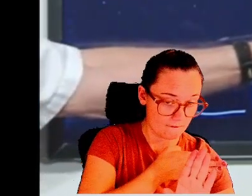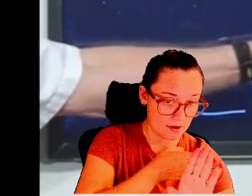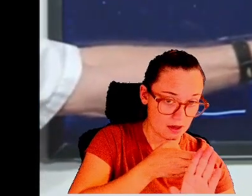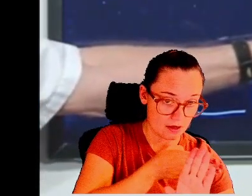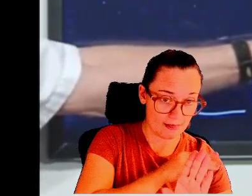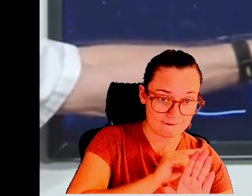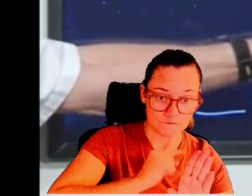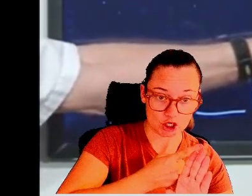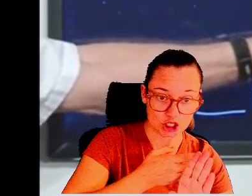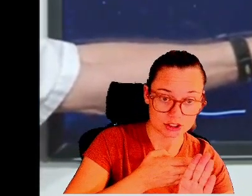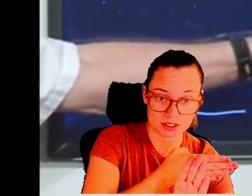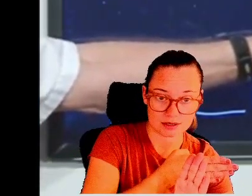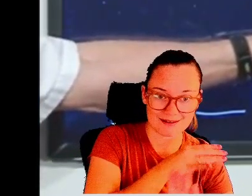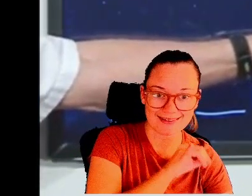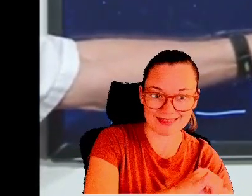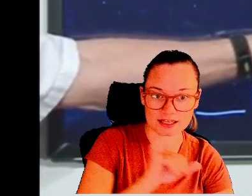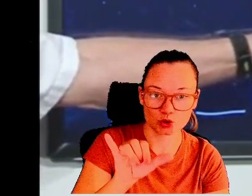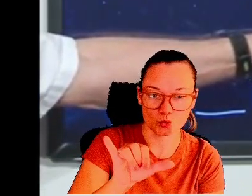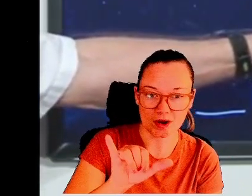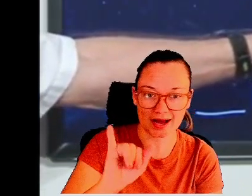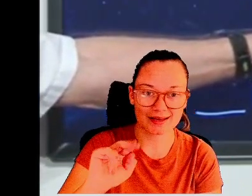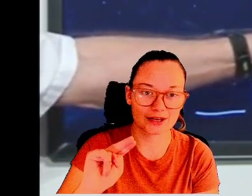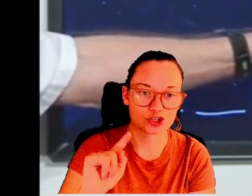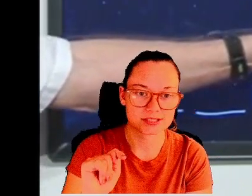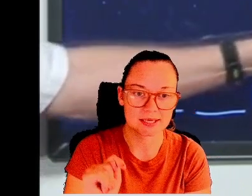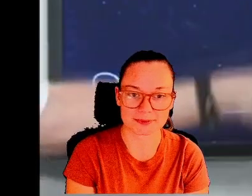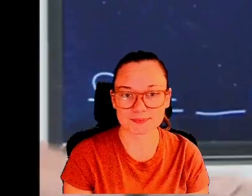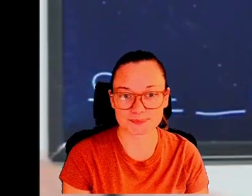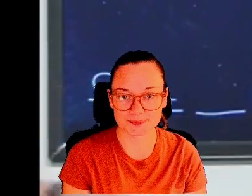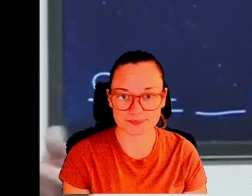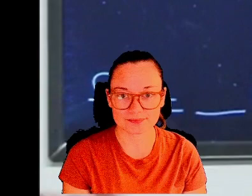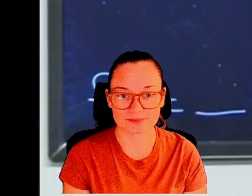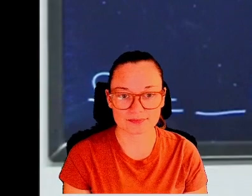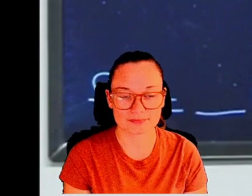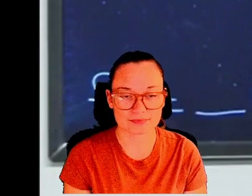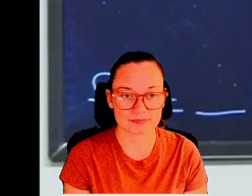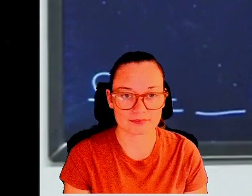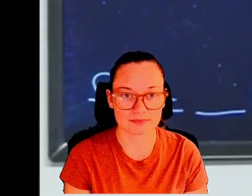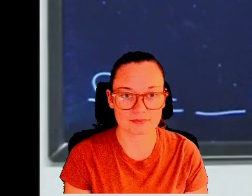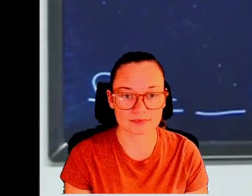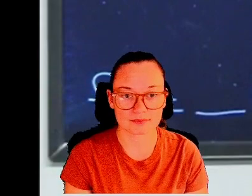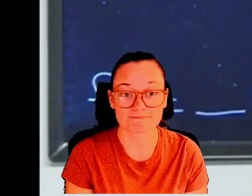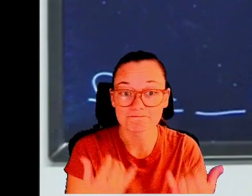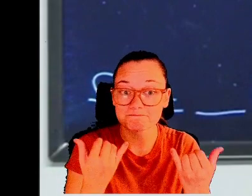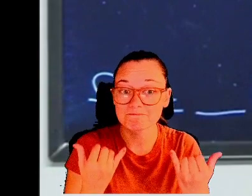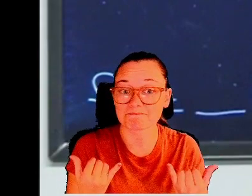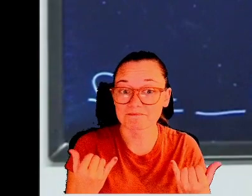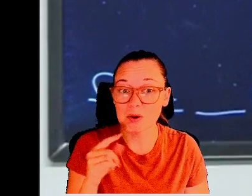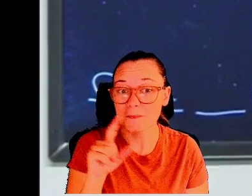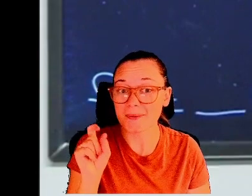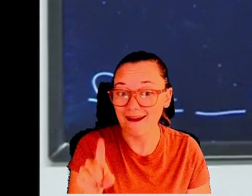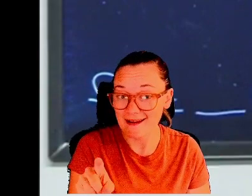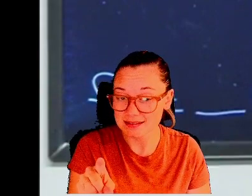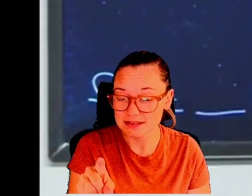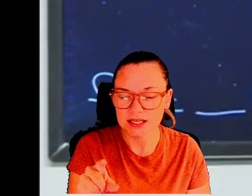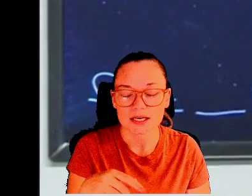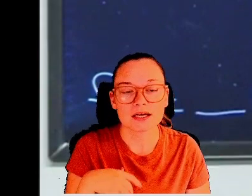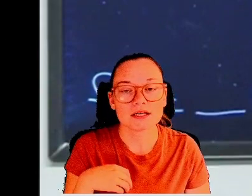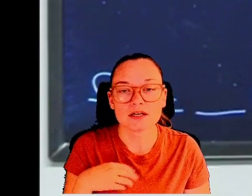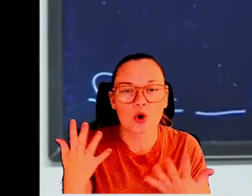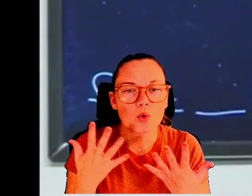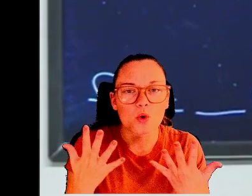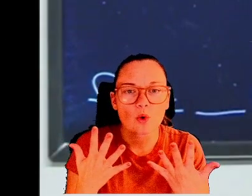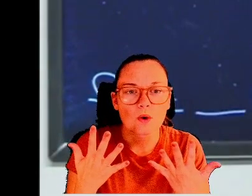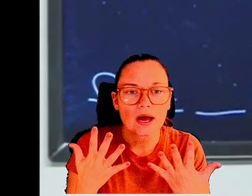be your y-intercept. Okay? Now I can ask you a question again, like, what is the